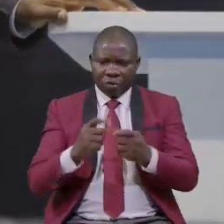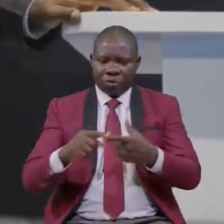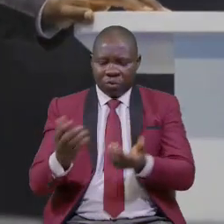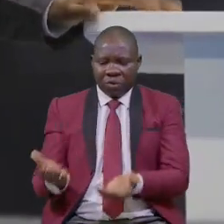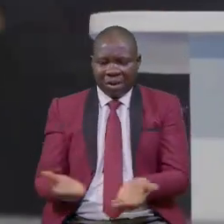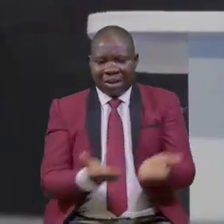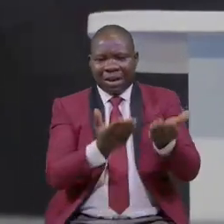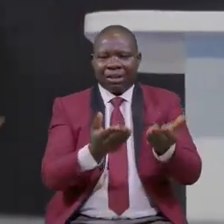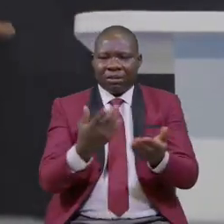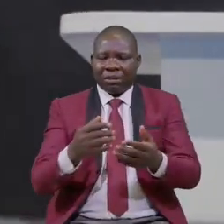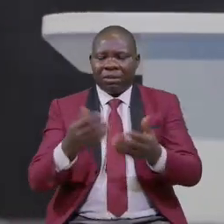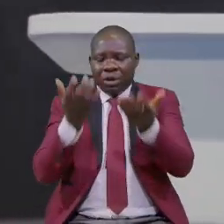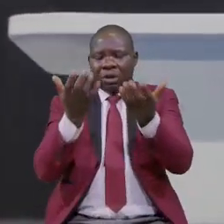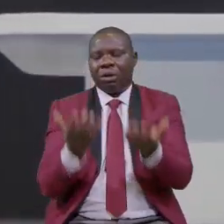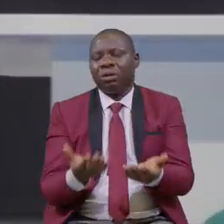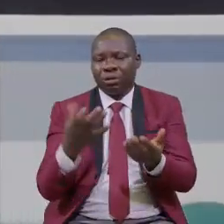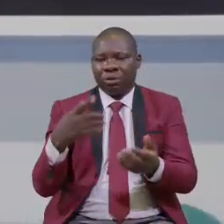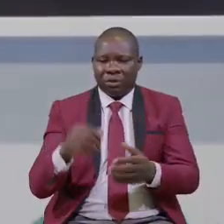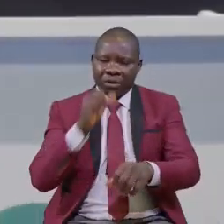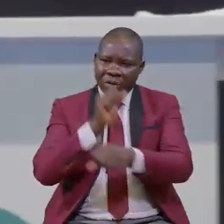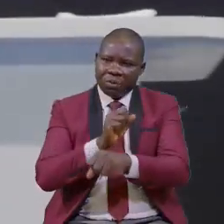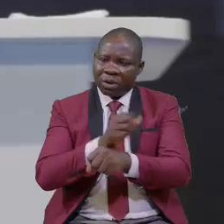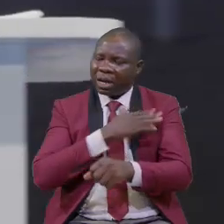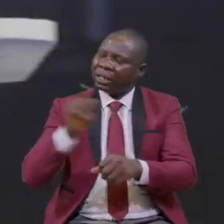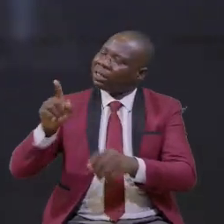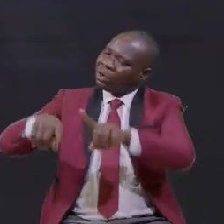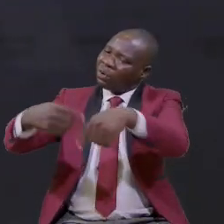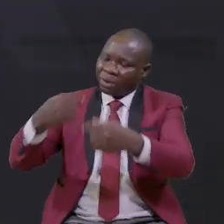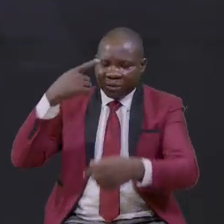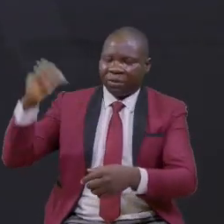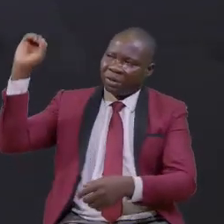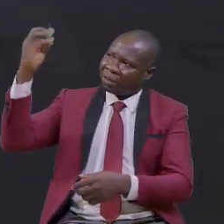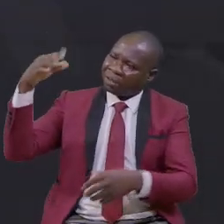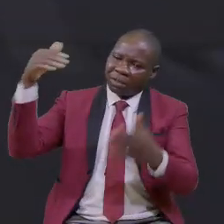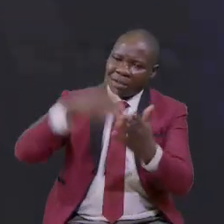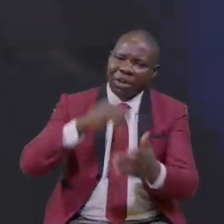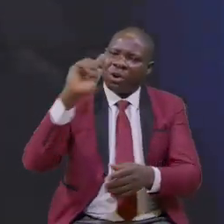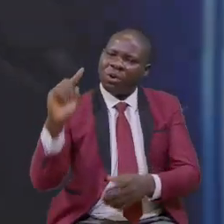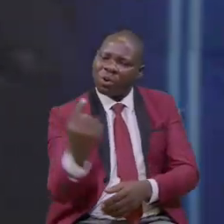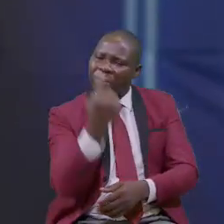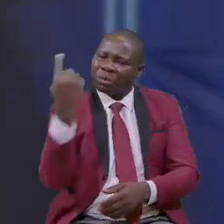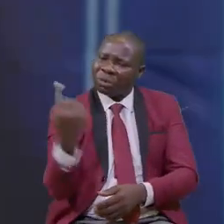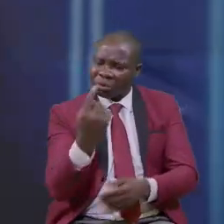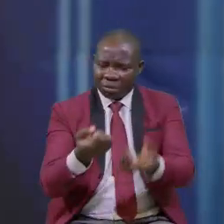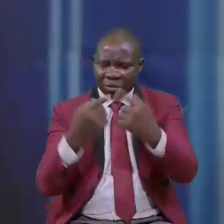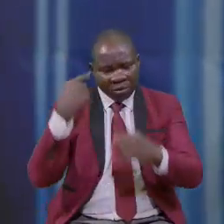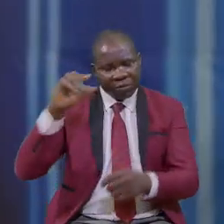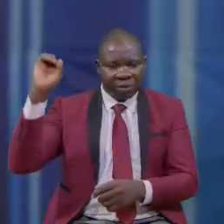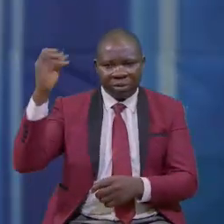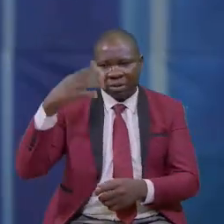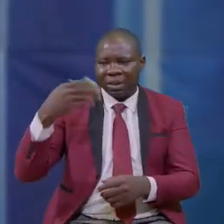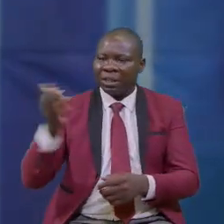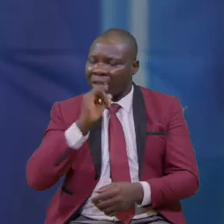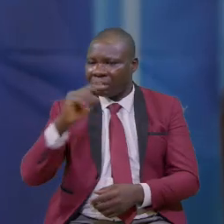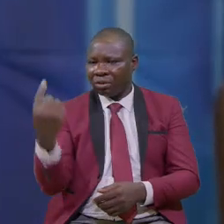the assignment. And he went for grace again. Always come for grace. There's always grace in whatever challenge you